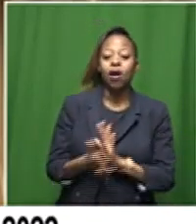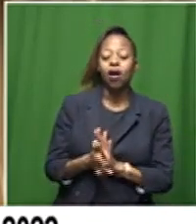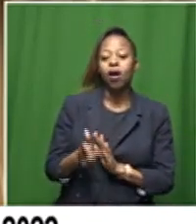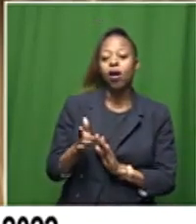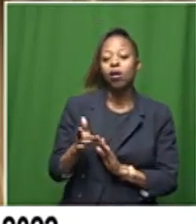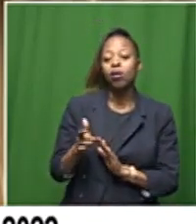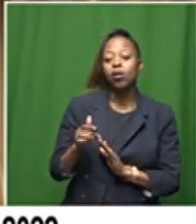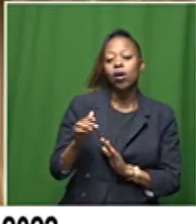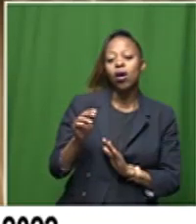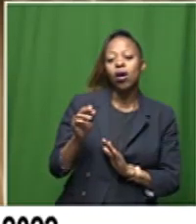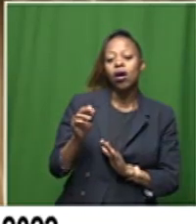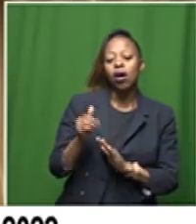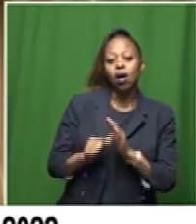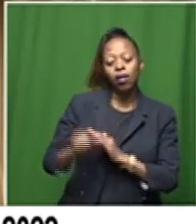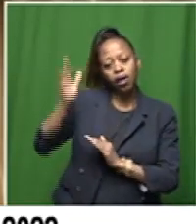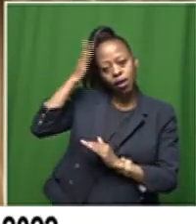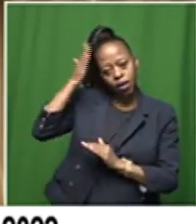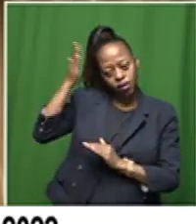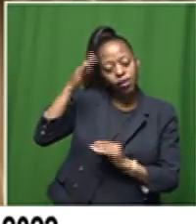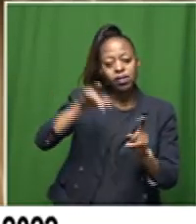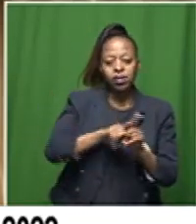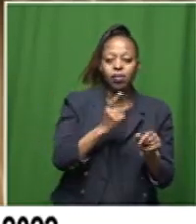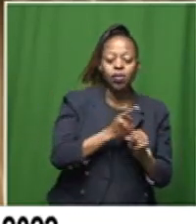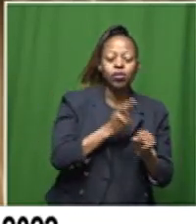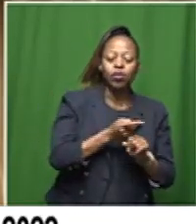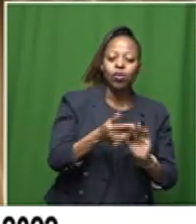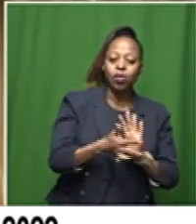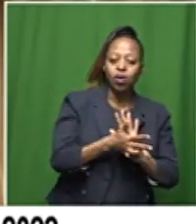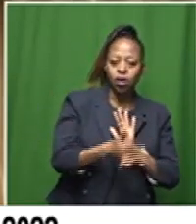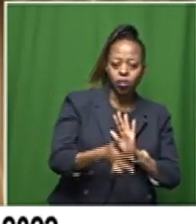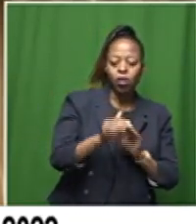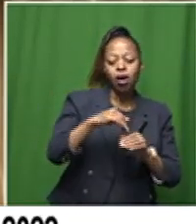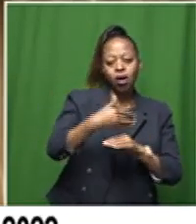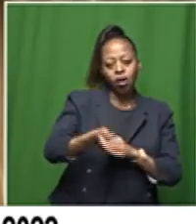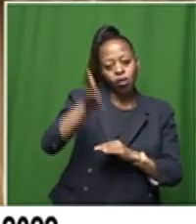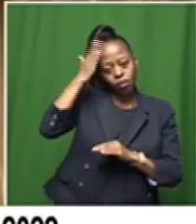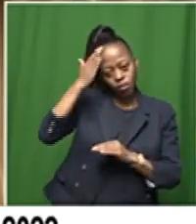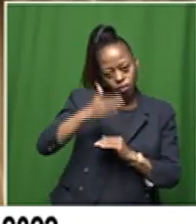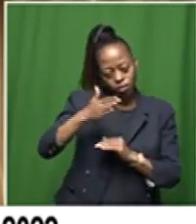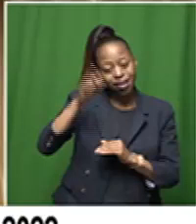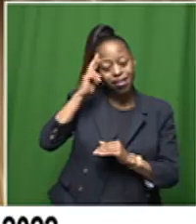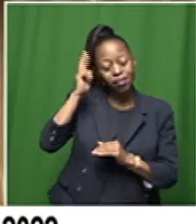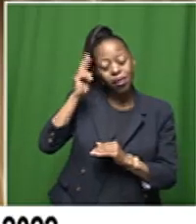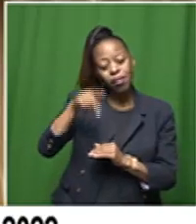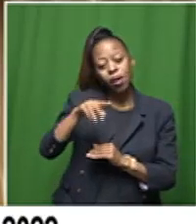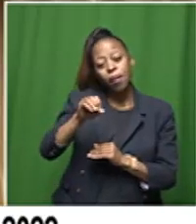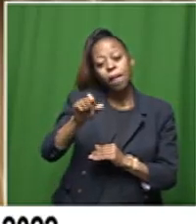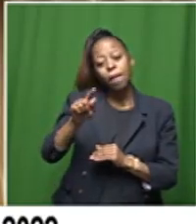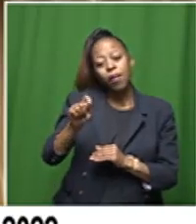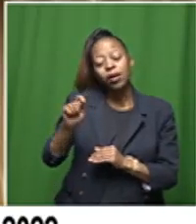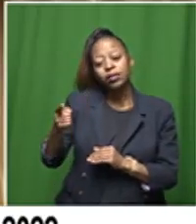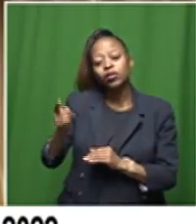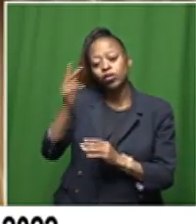undergraduate medical education, but we will also accredit postgraduate medical education. And remember, for postgraduates to produce